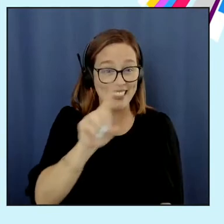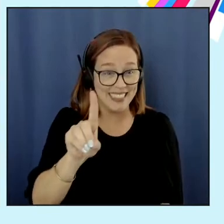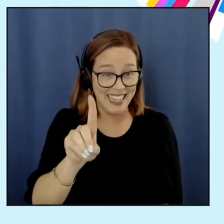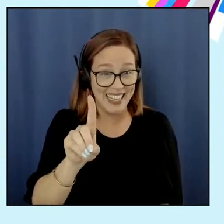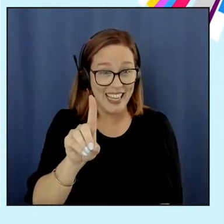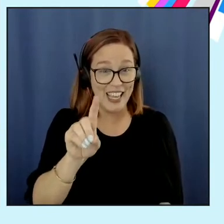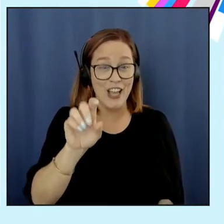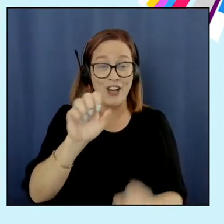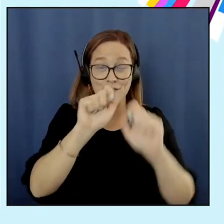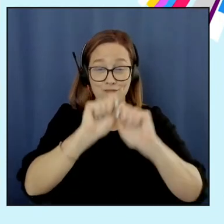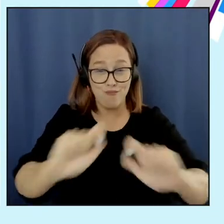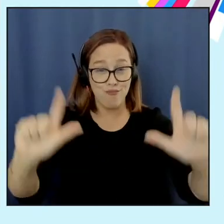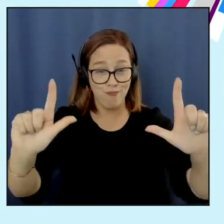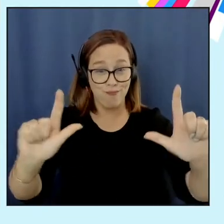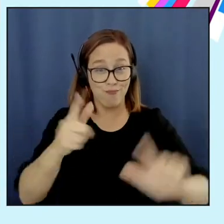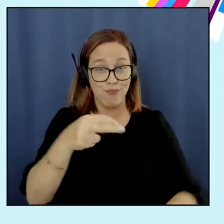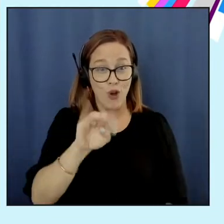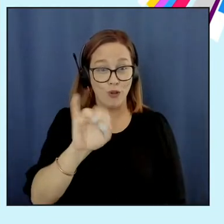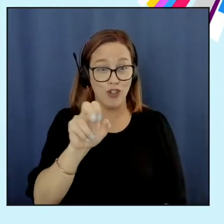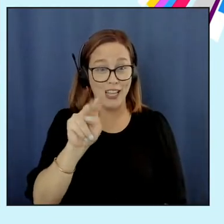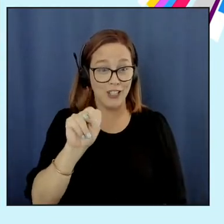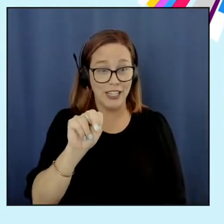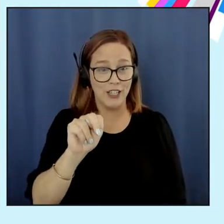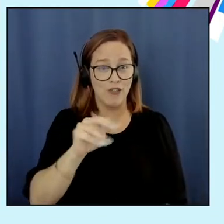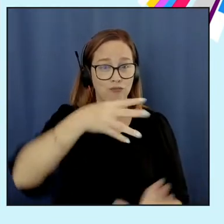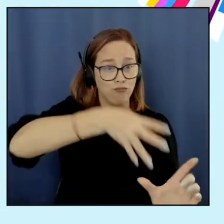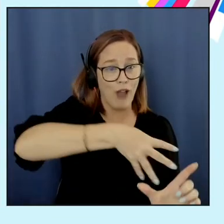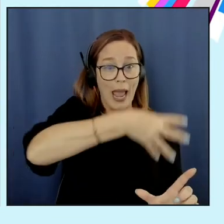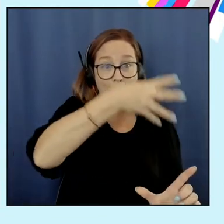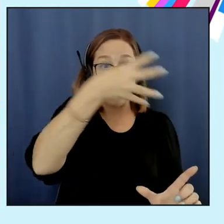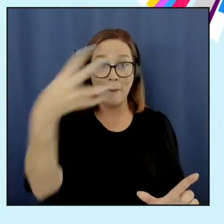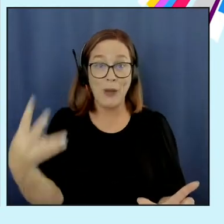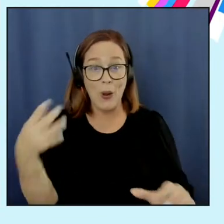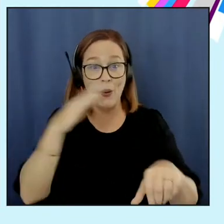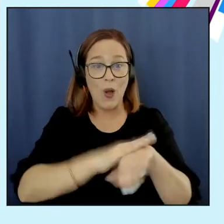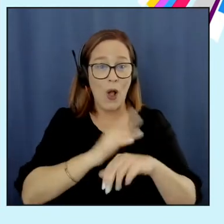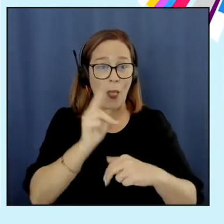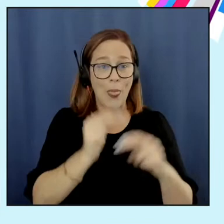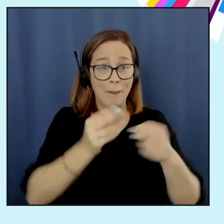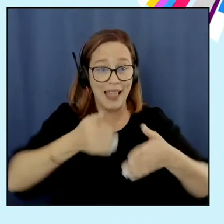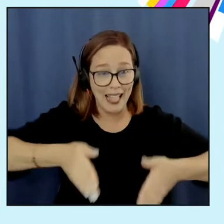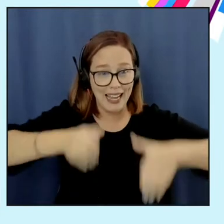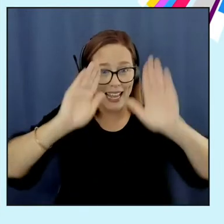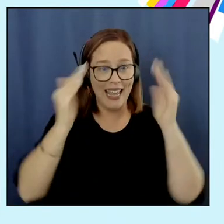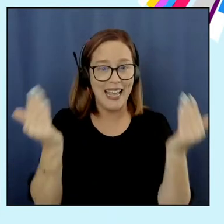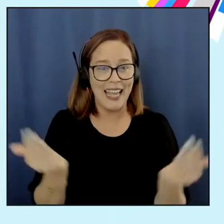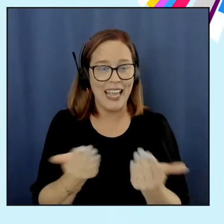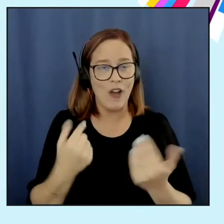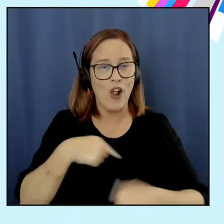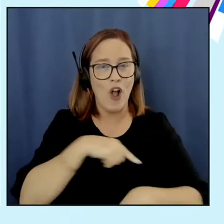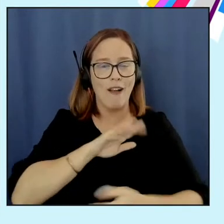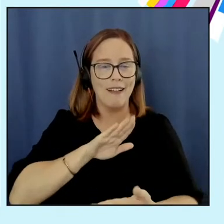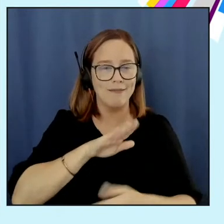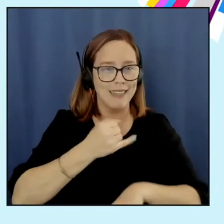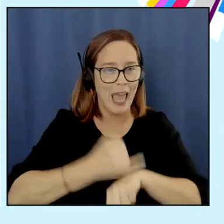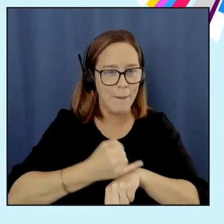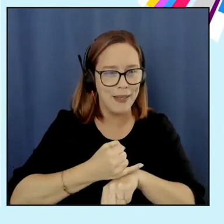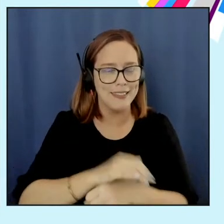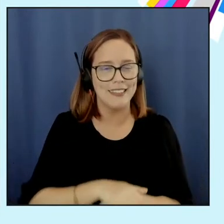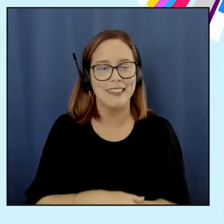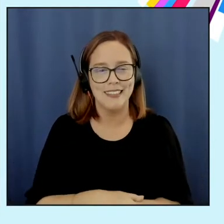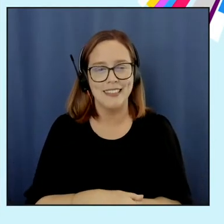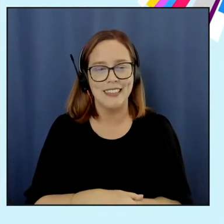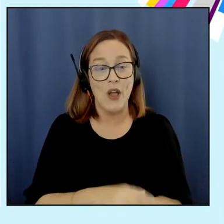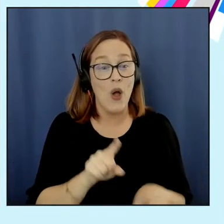projection of rainbow colors on the building here in Hyderabad campus. And then we are also organizing for the